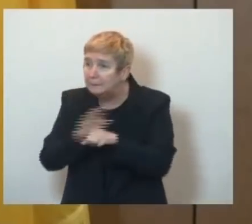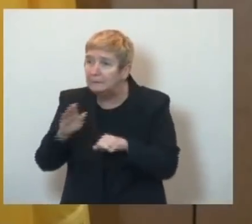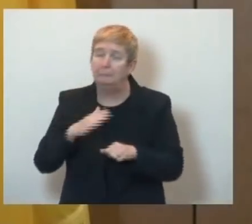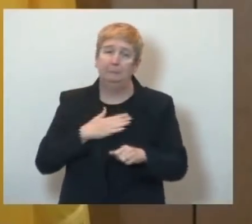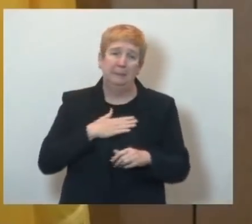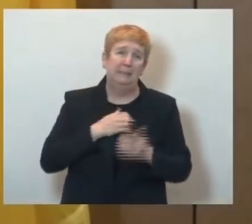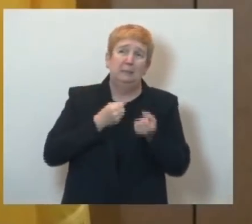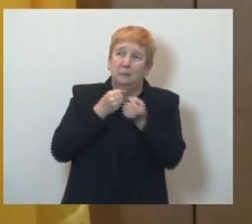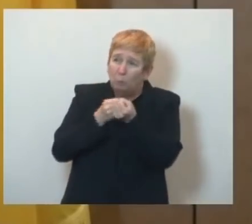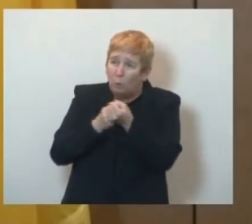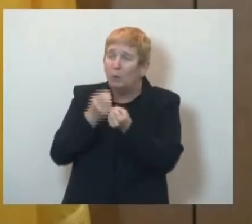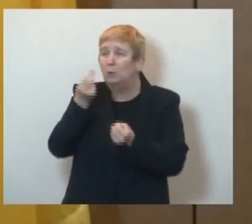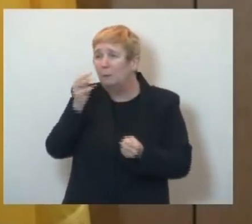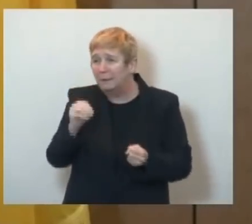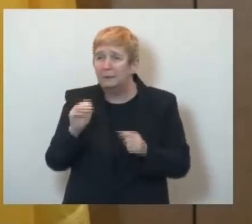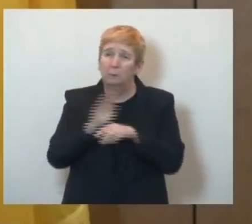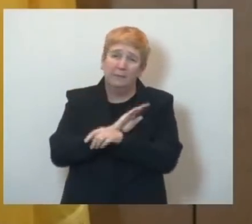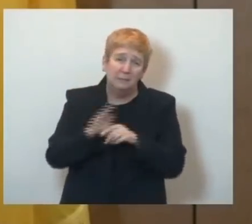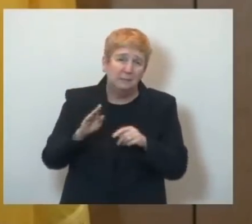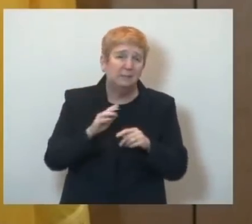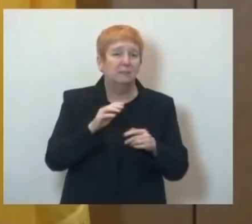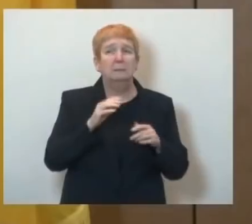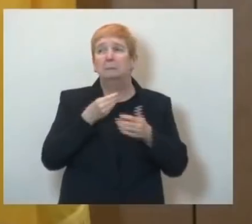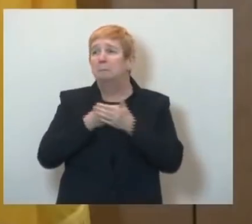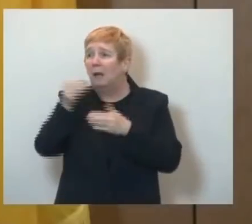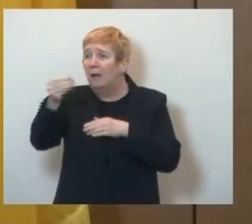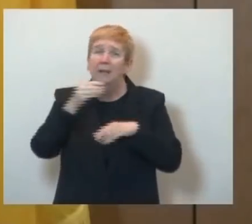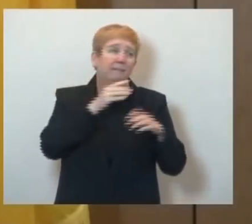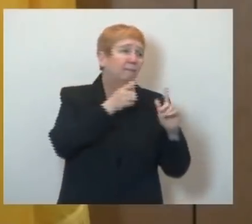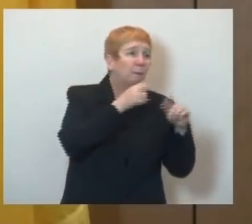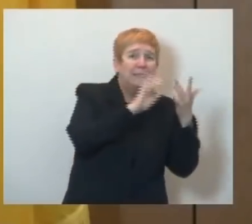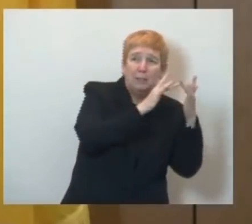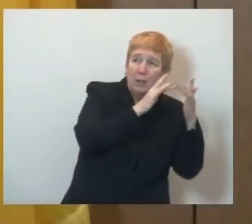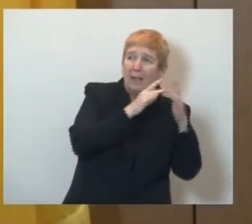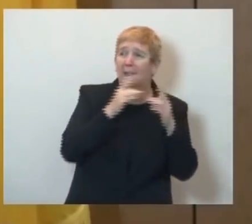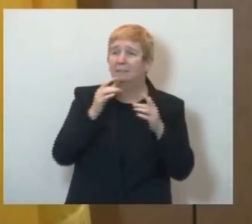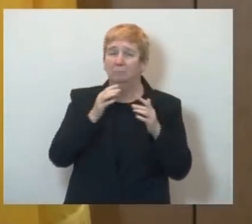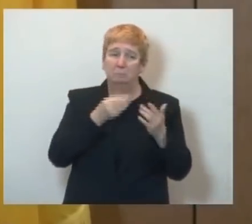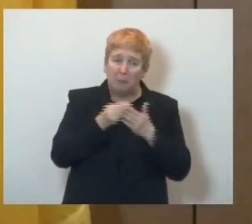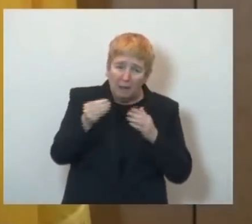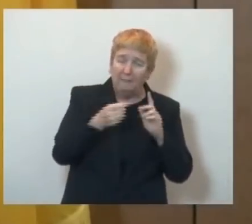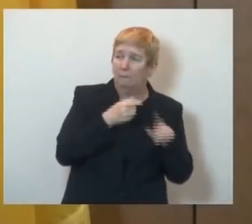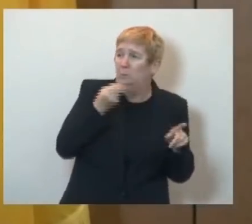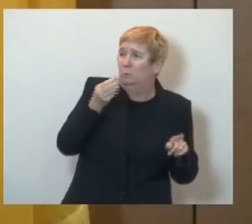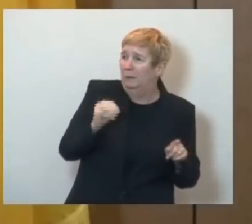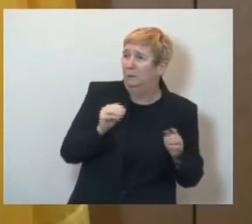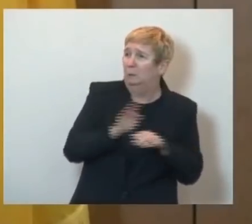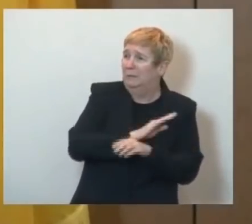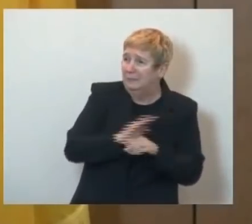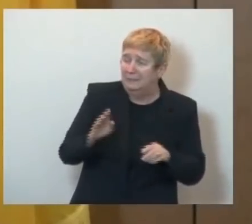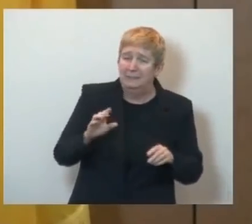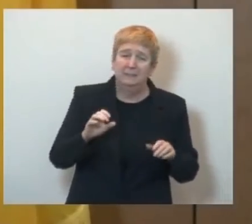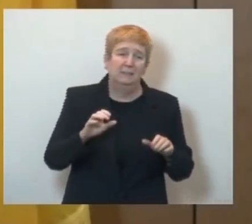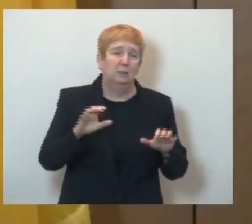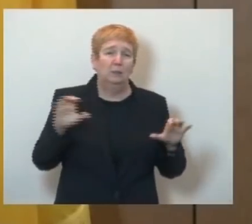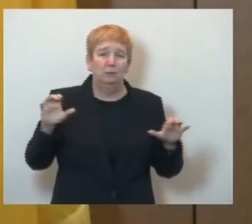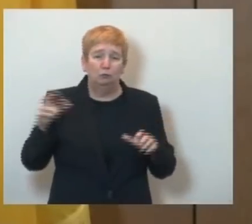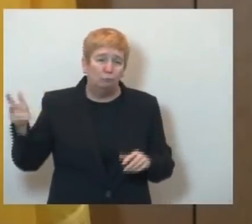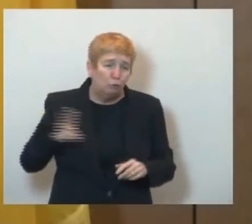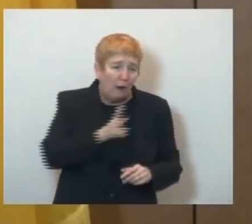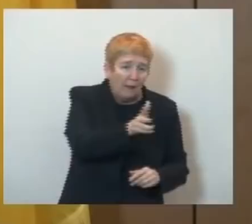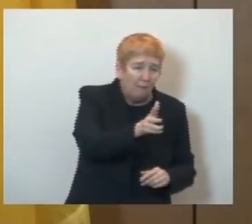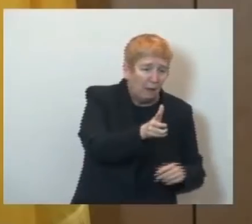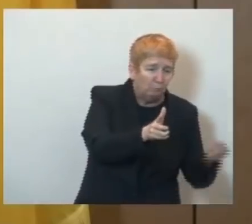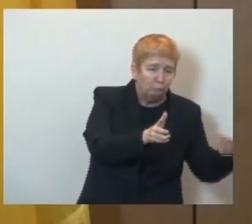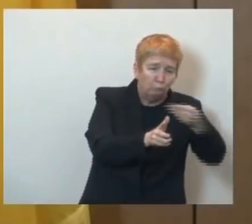businesses, buy from them online, get delivery, and to make sure that it's curbside. Do all the work so that you're prepaying and you